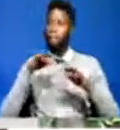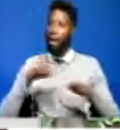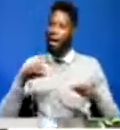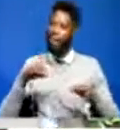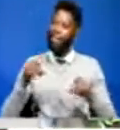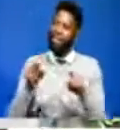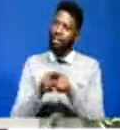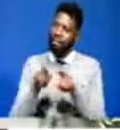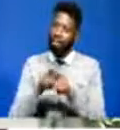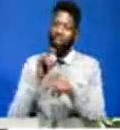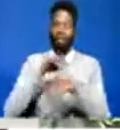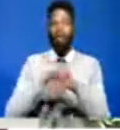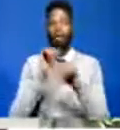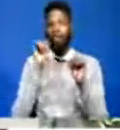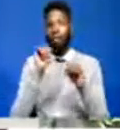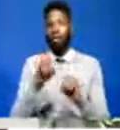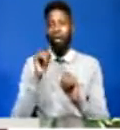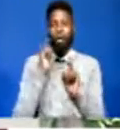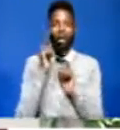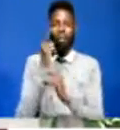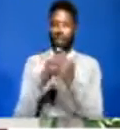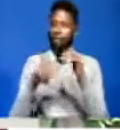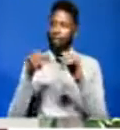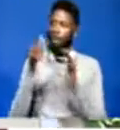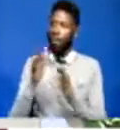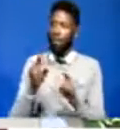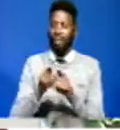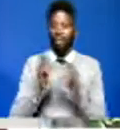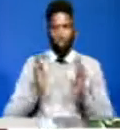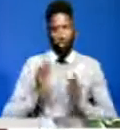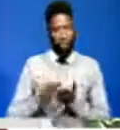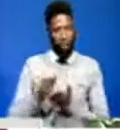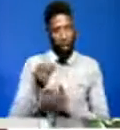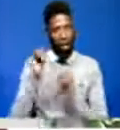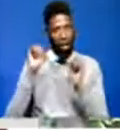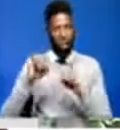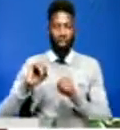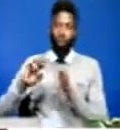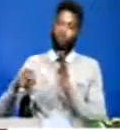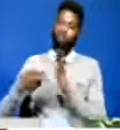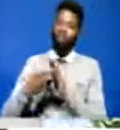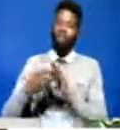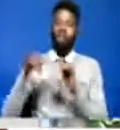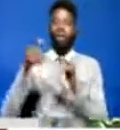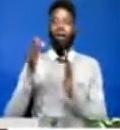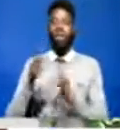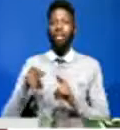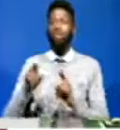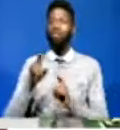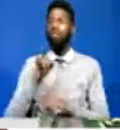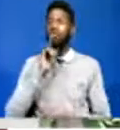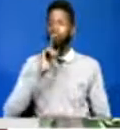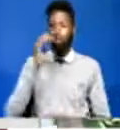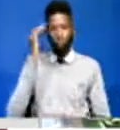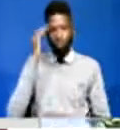is that the farmers and the buyer will be able to do a contract so that the farmers have certainty in terms of what they need to produce,